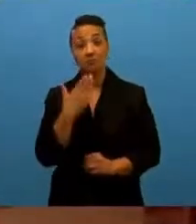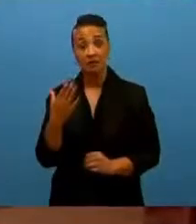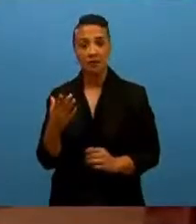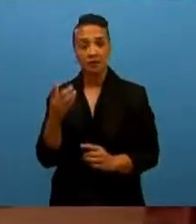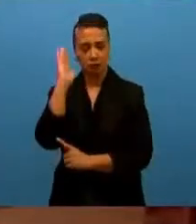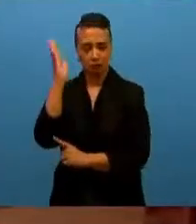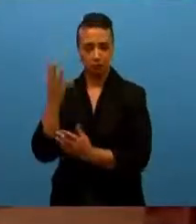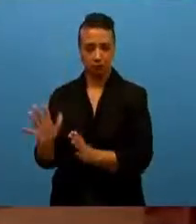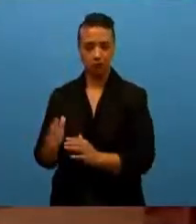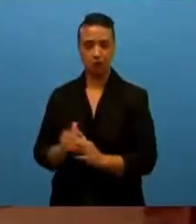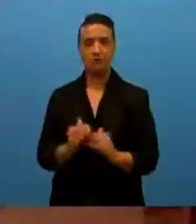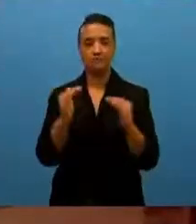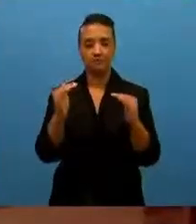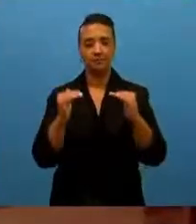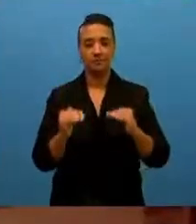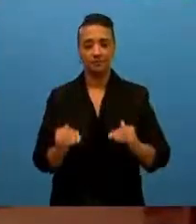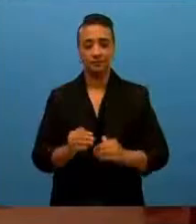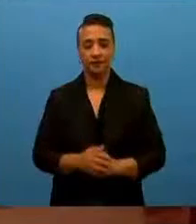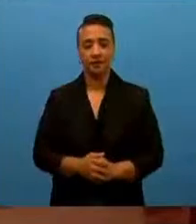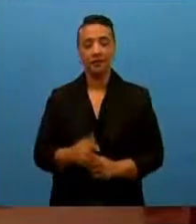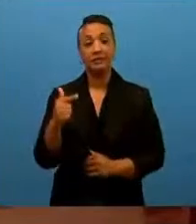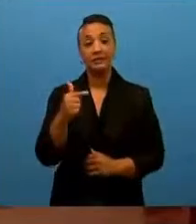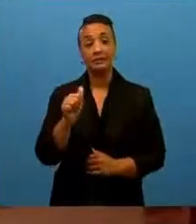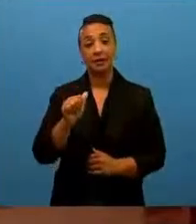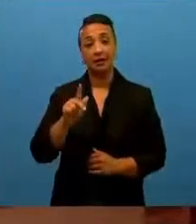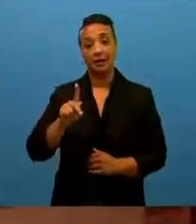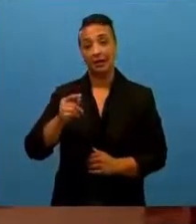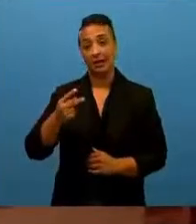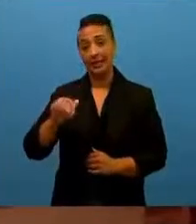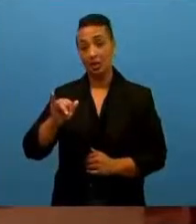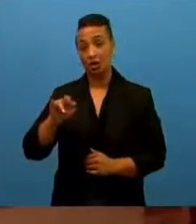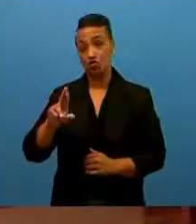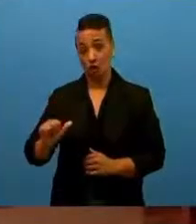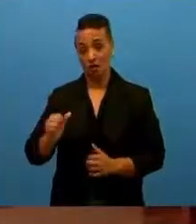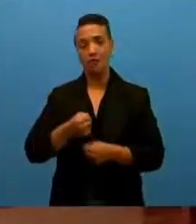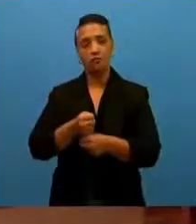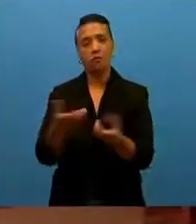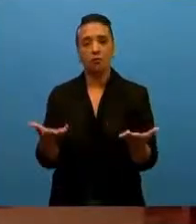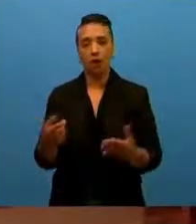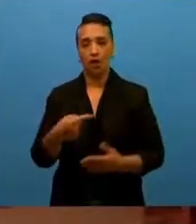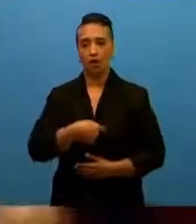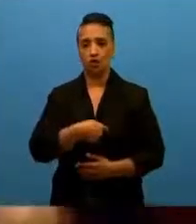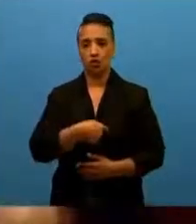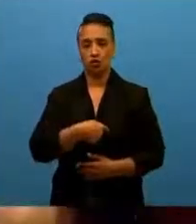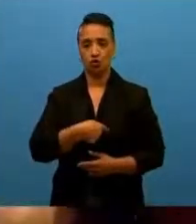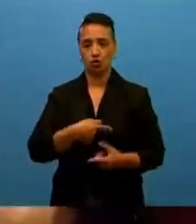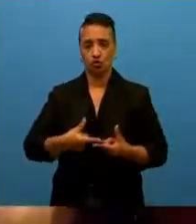speaker is Takahiro Shiota of Japan.